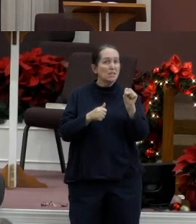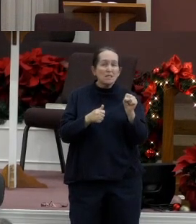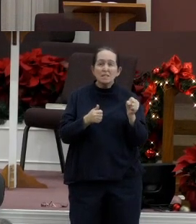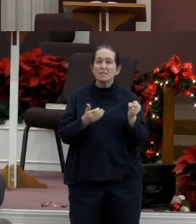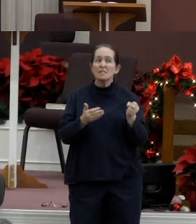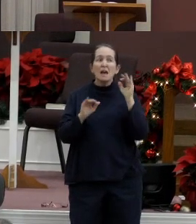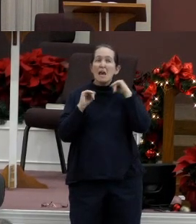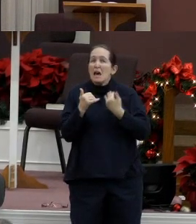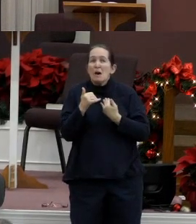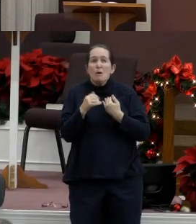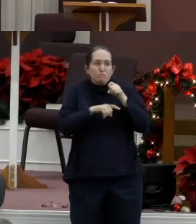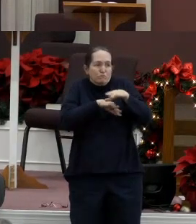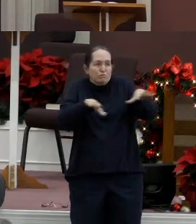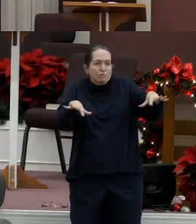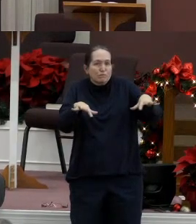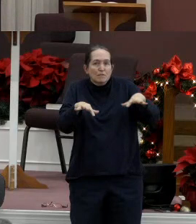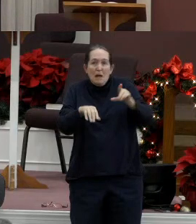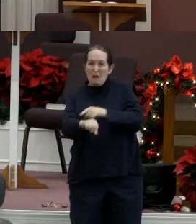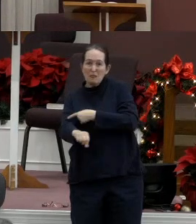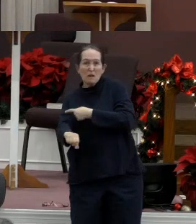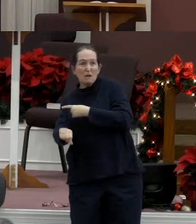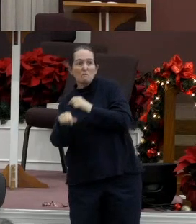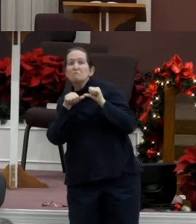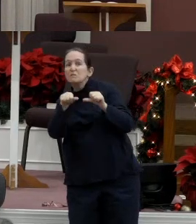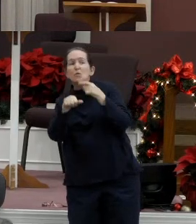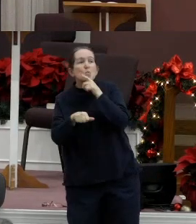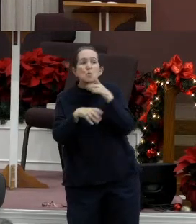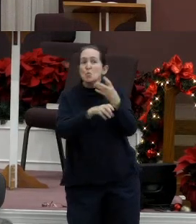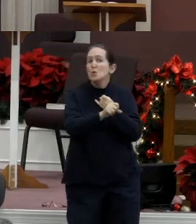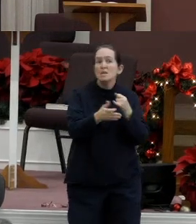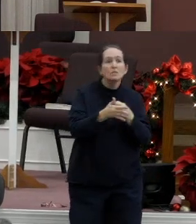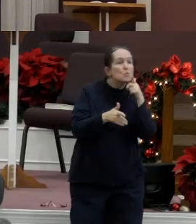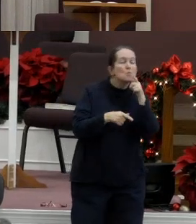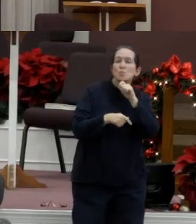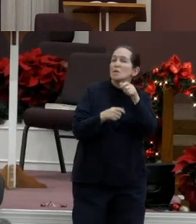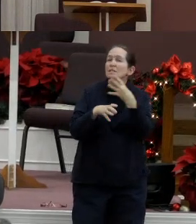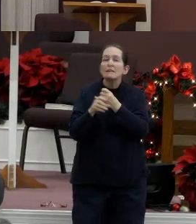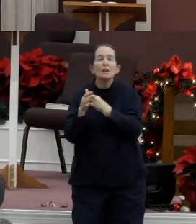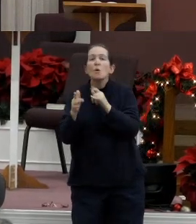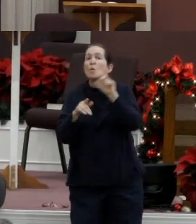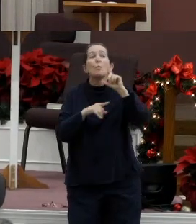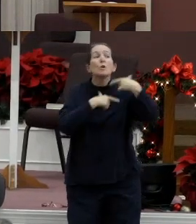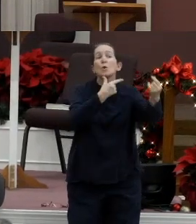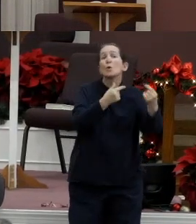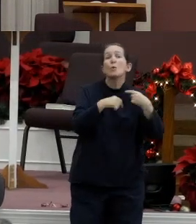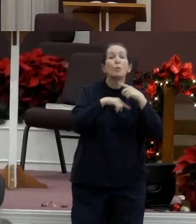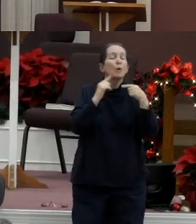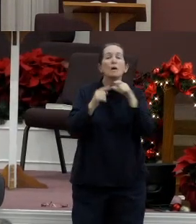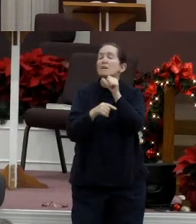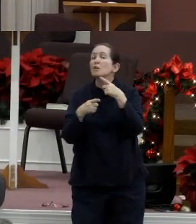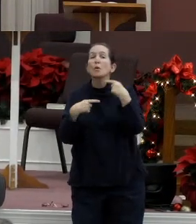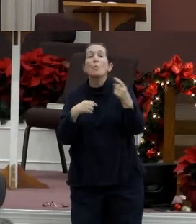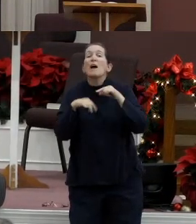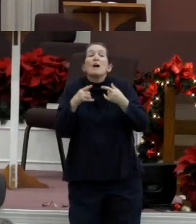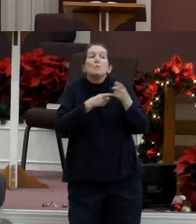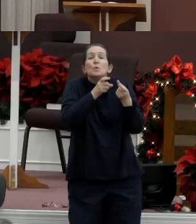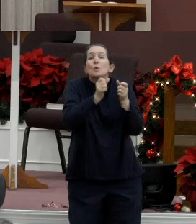know, how is it spread? How long does it last? Who gets it? Who doesn't get it? Where does it go? Where doesn't it go? And how do you deal with